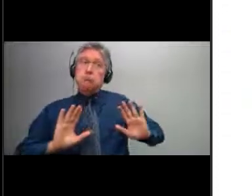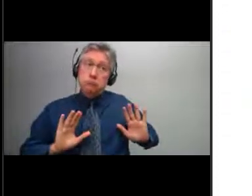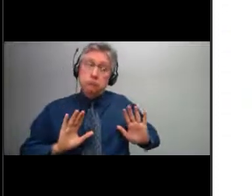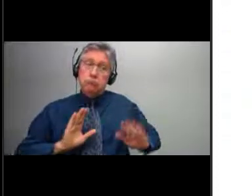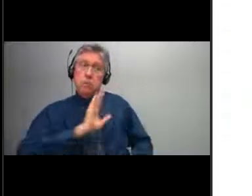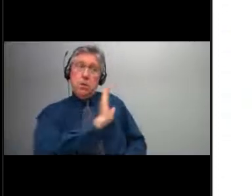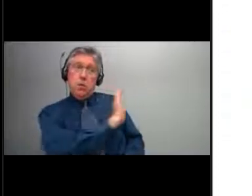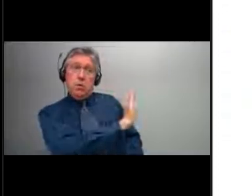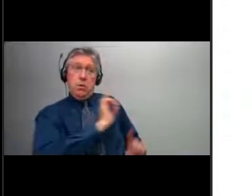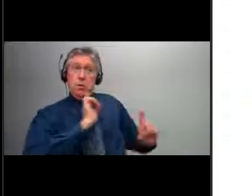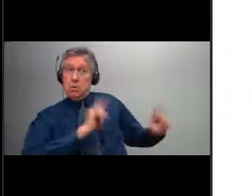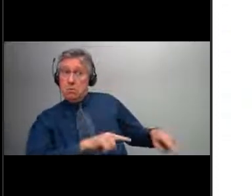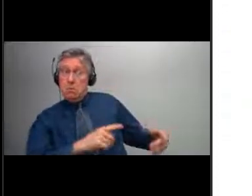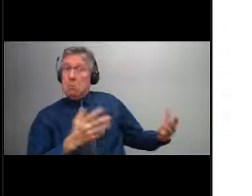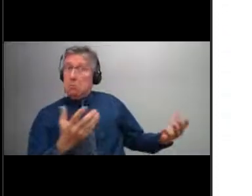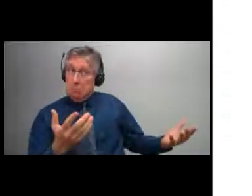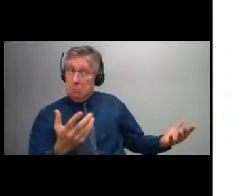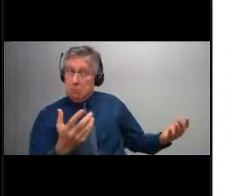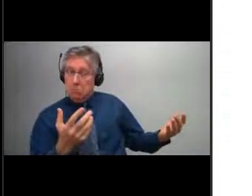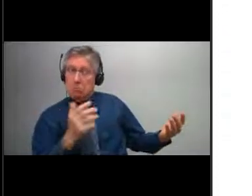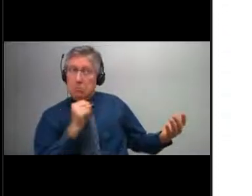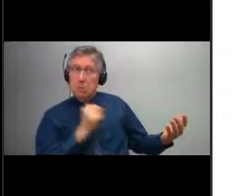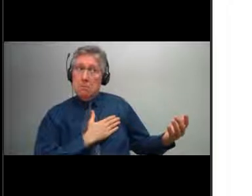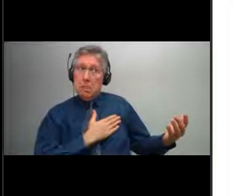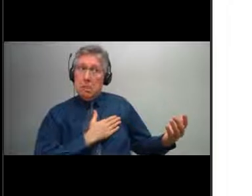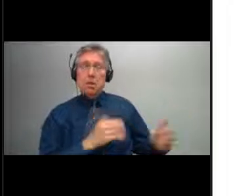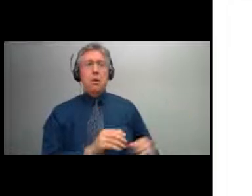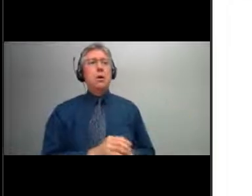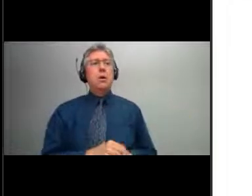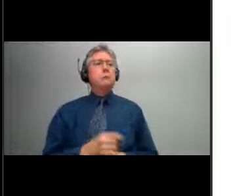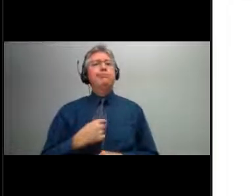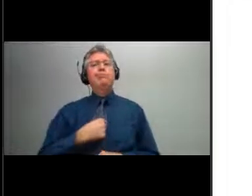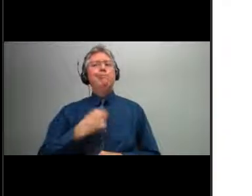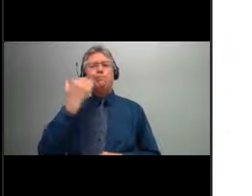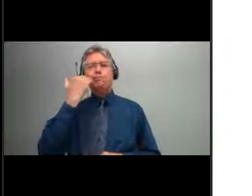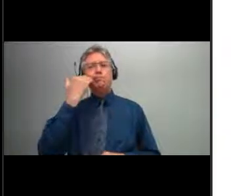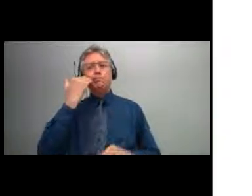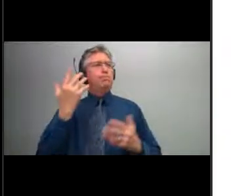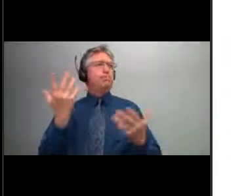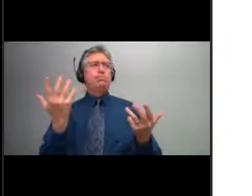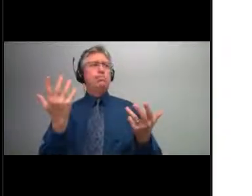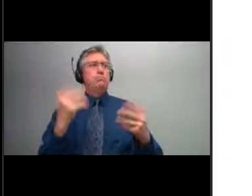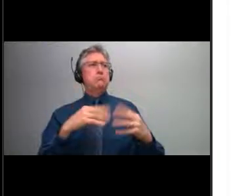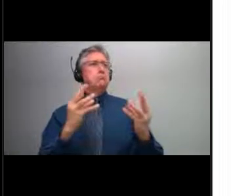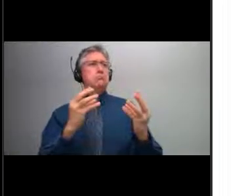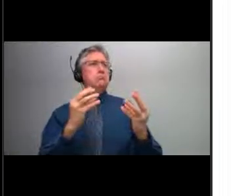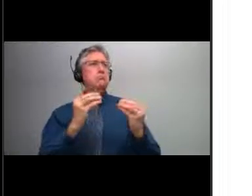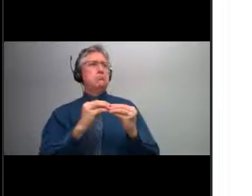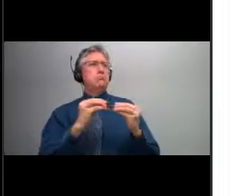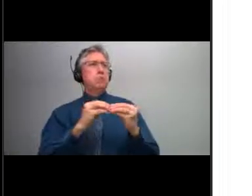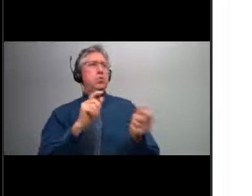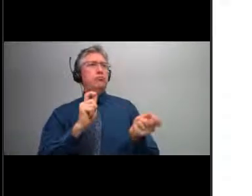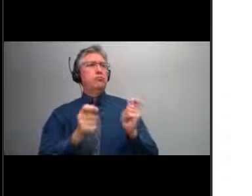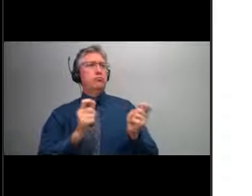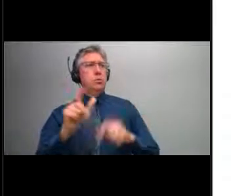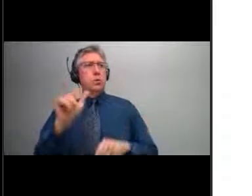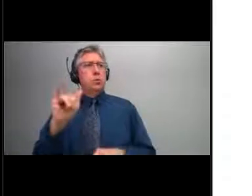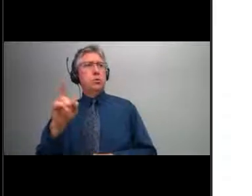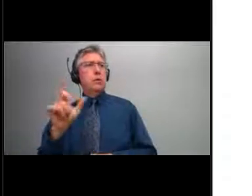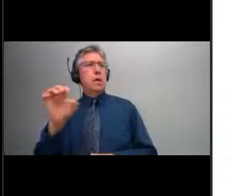can chime in if they do have any knowledge of that, but I'm not aware of any improvements on Loisdale Road.